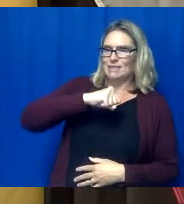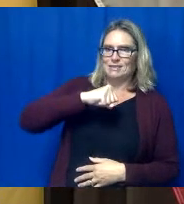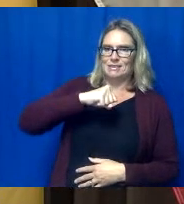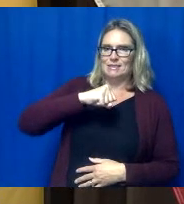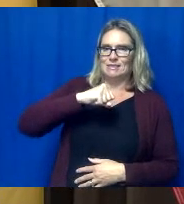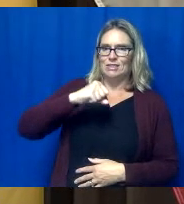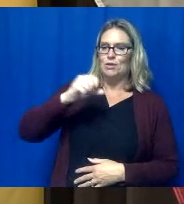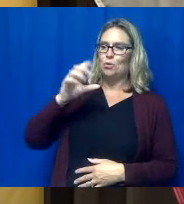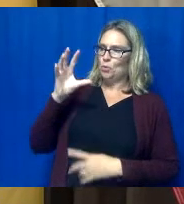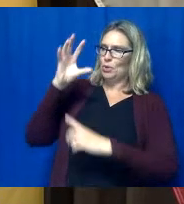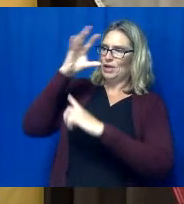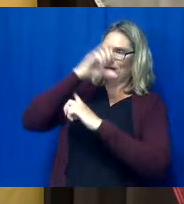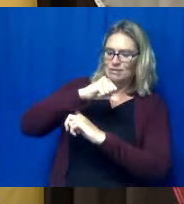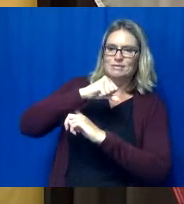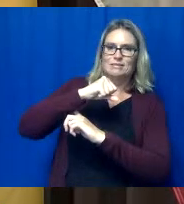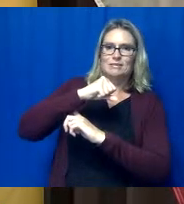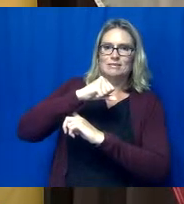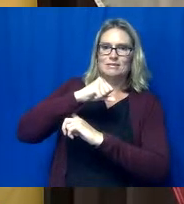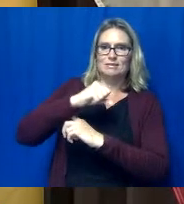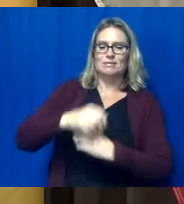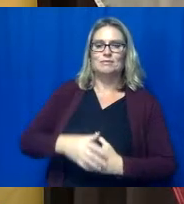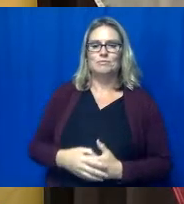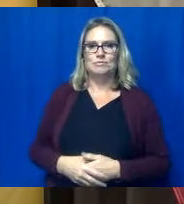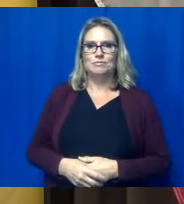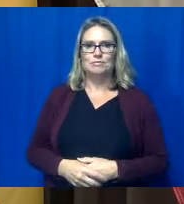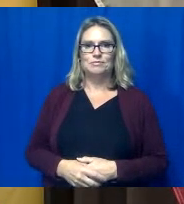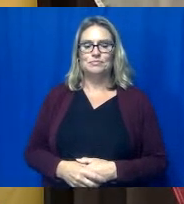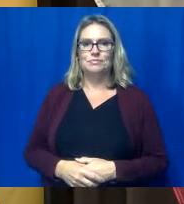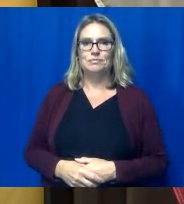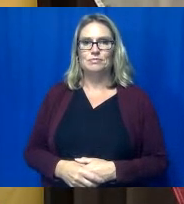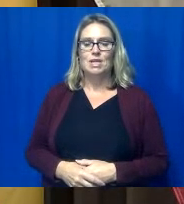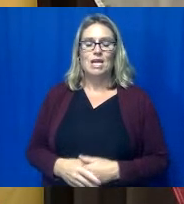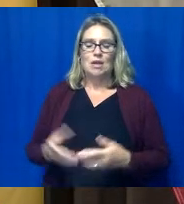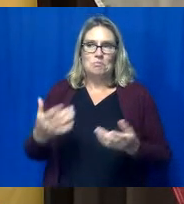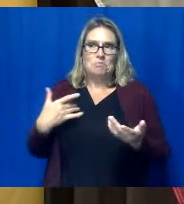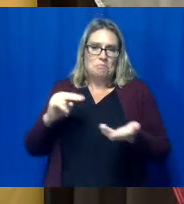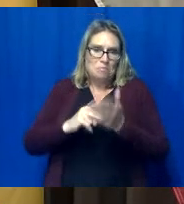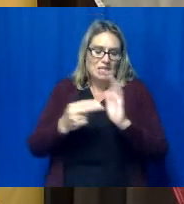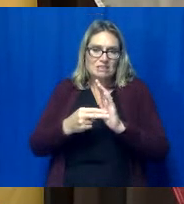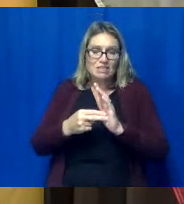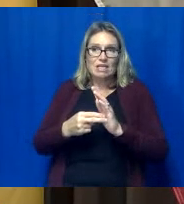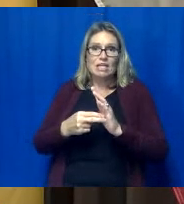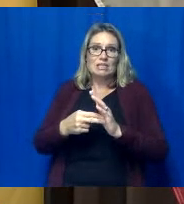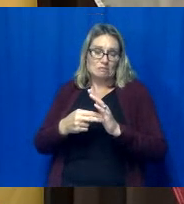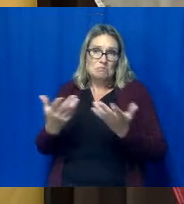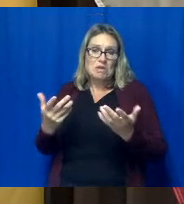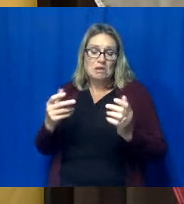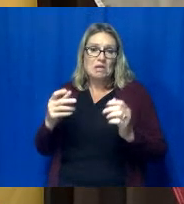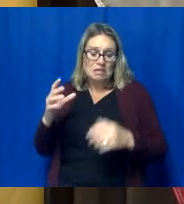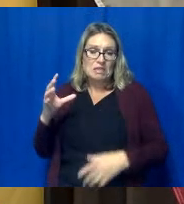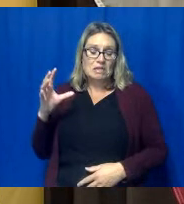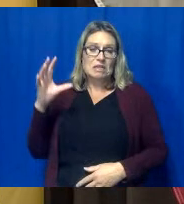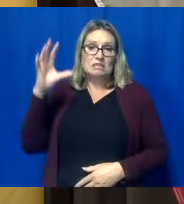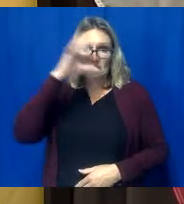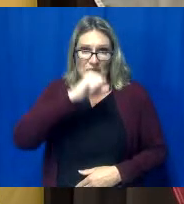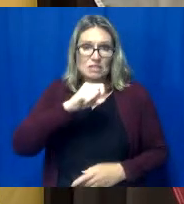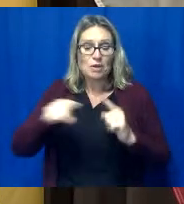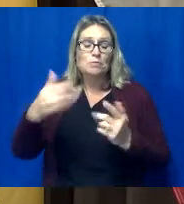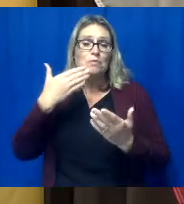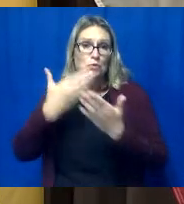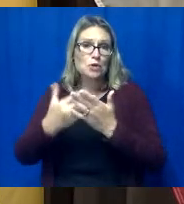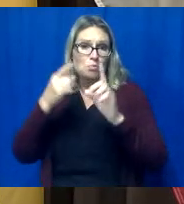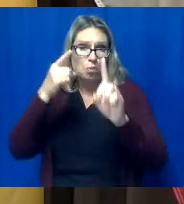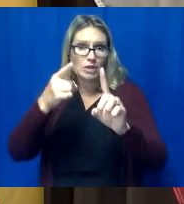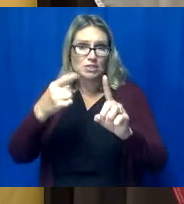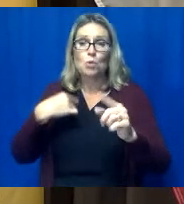day, an educated guess is still just a guess. So you bring up a very good point. When we make